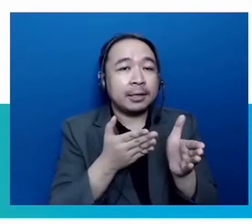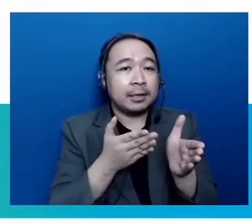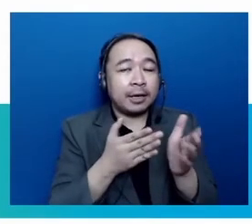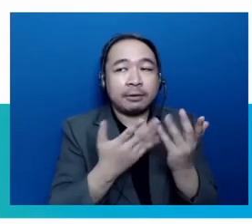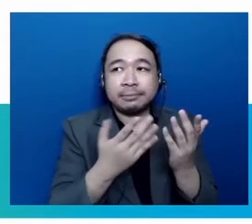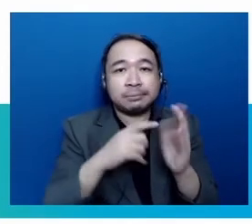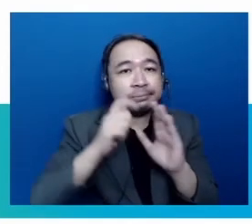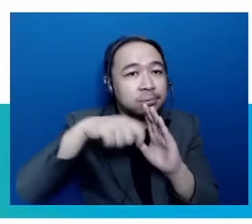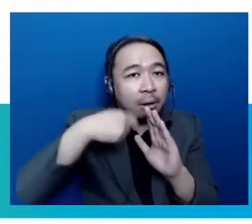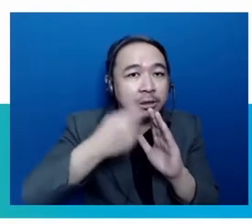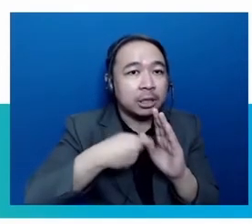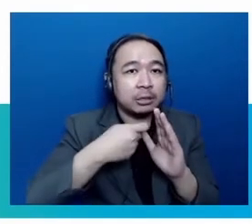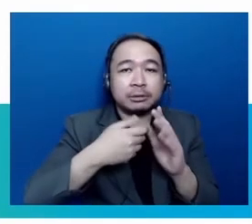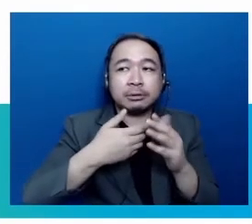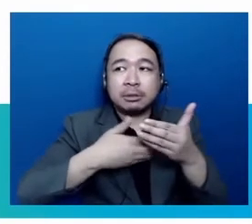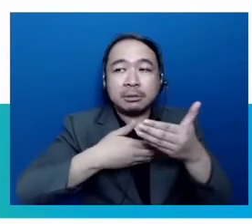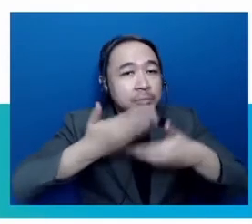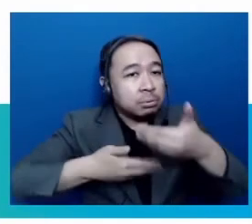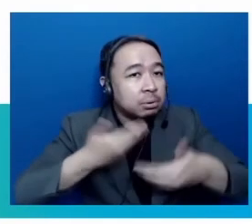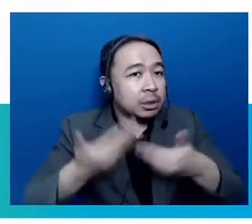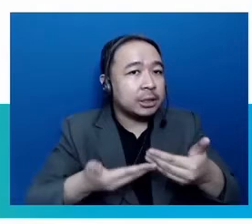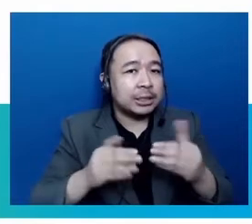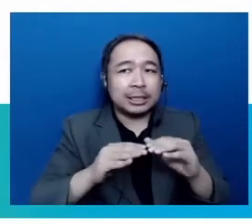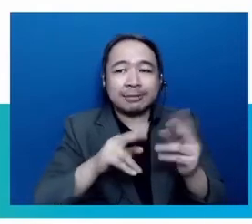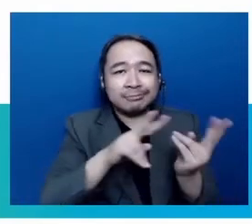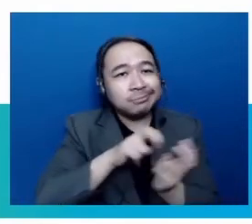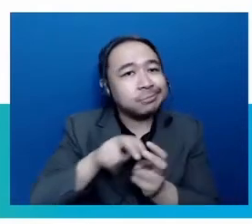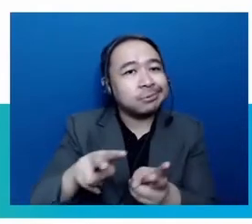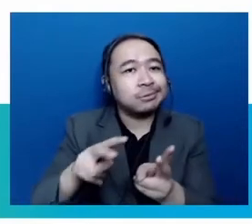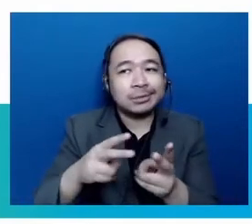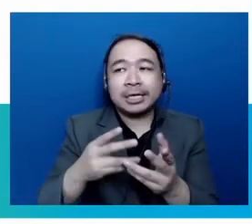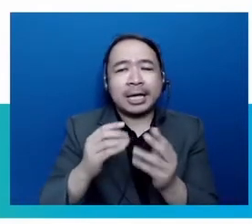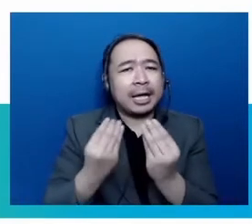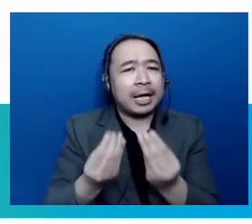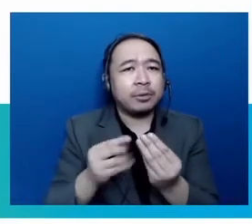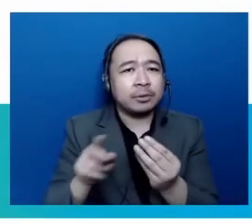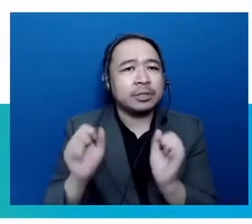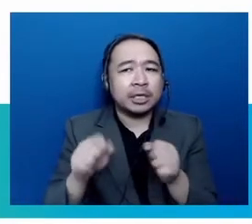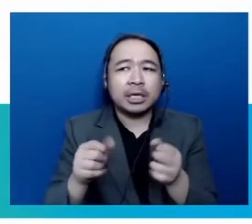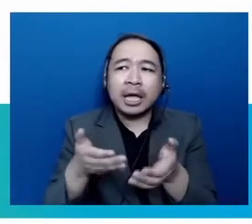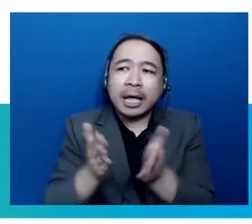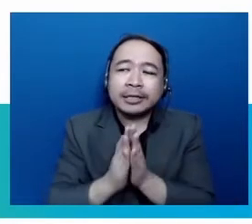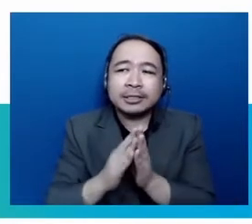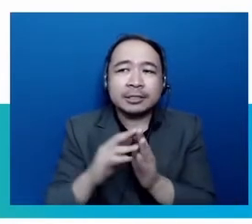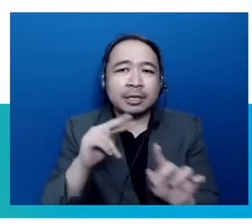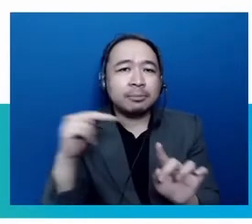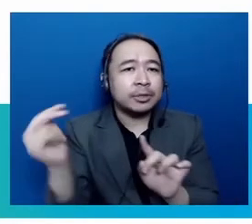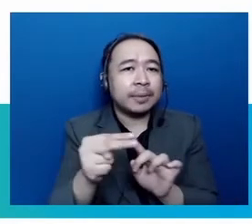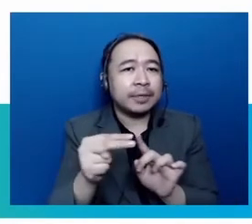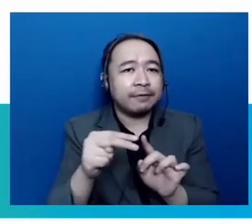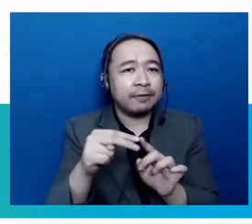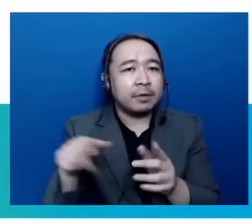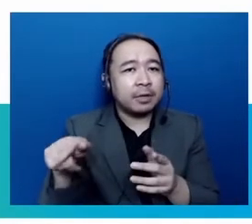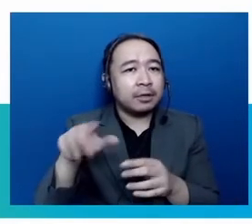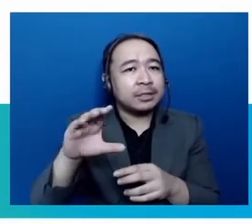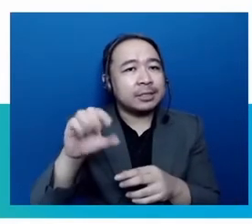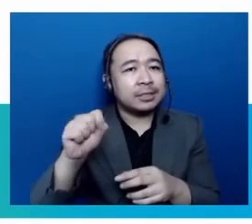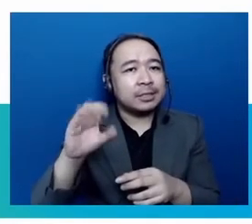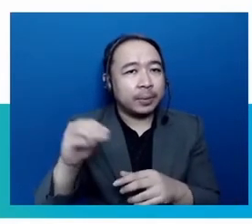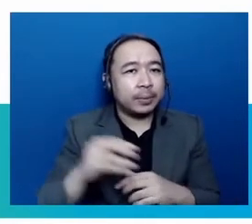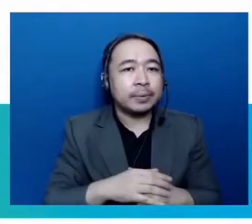do you think we could get perspectives from local CSOs? Over to you both.